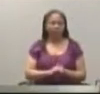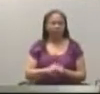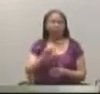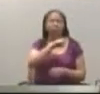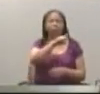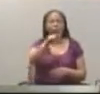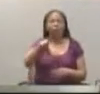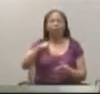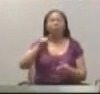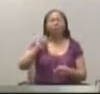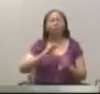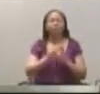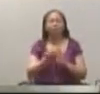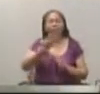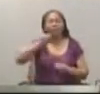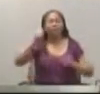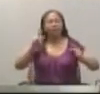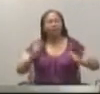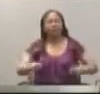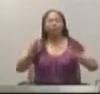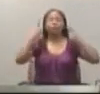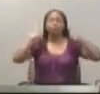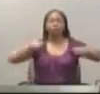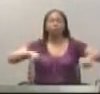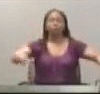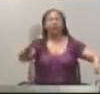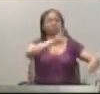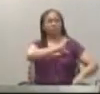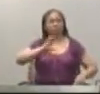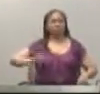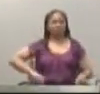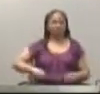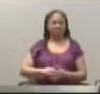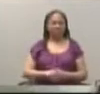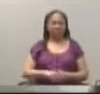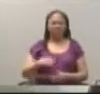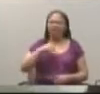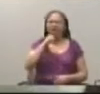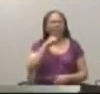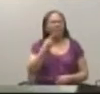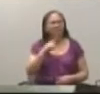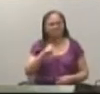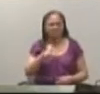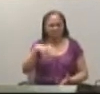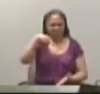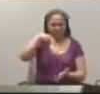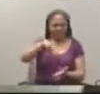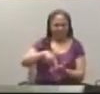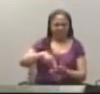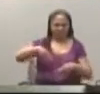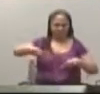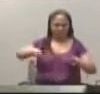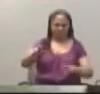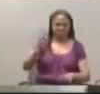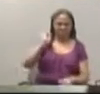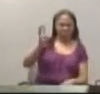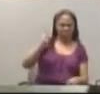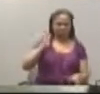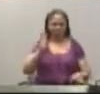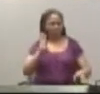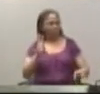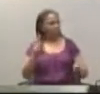world? And I'm not saying you have to be a TV evangelist. I'm not saying you have to be on the street corners. But by your life and by